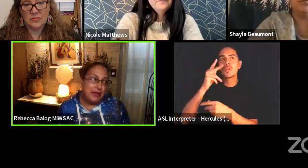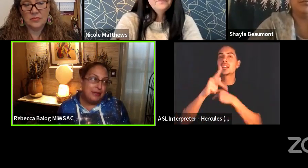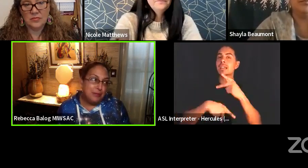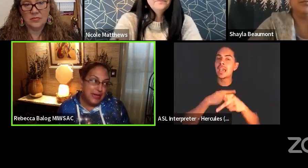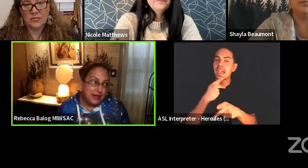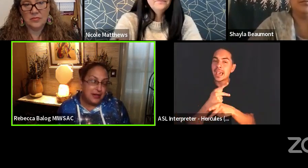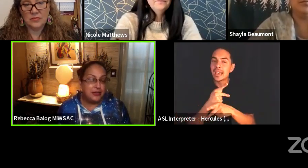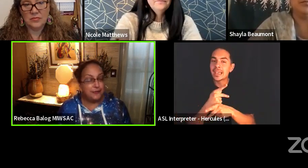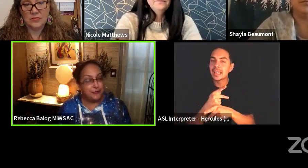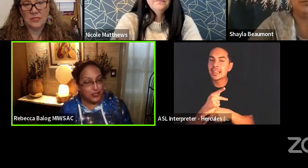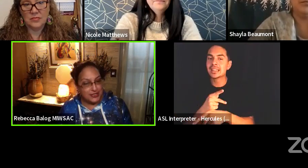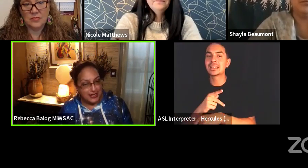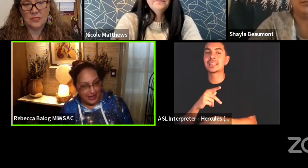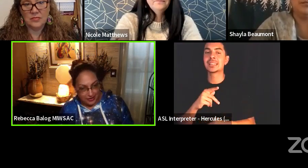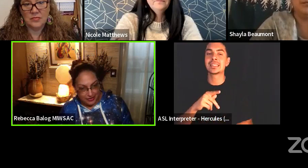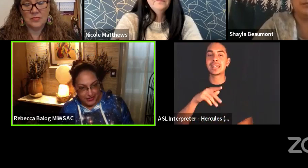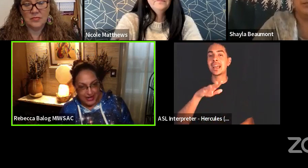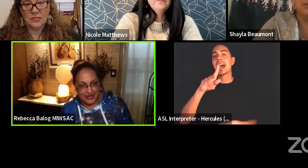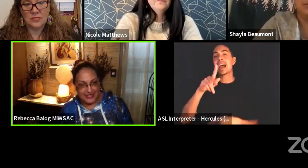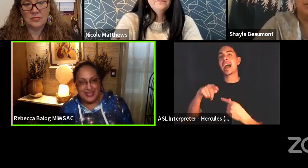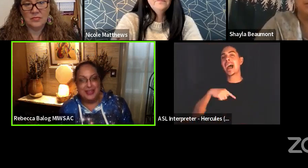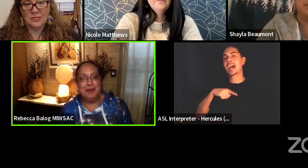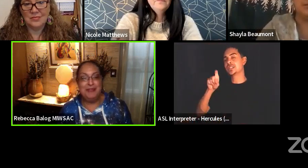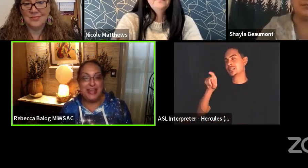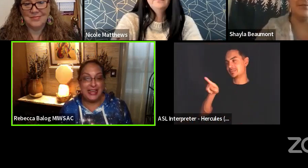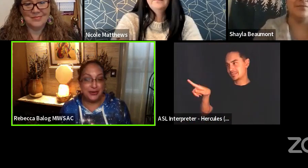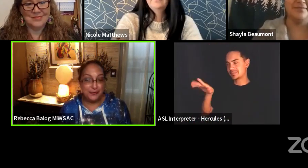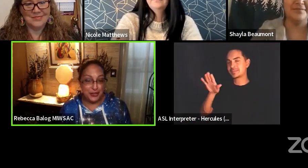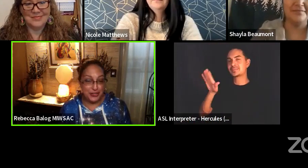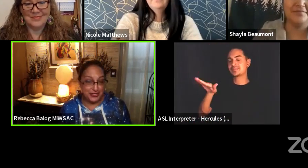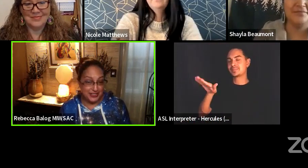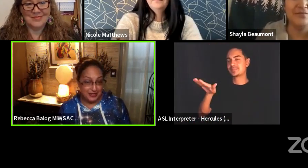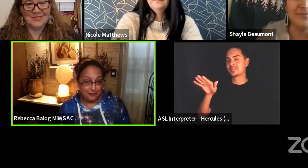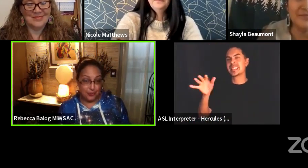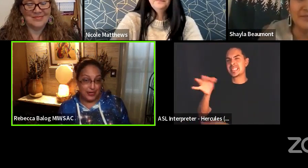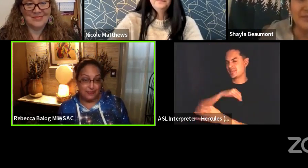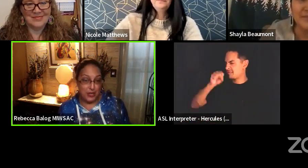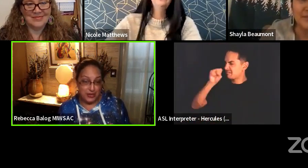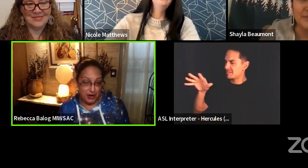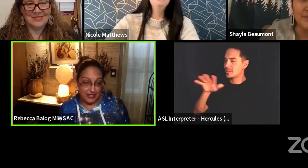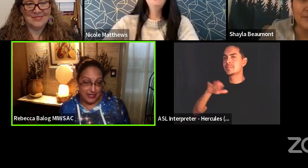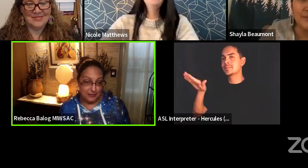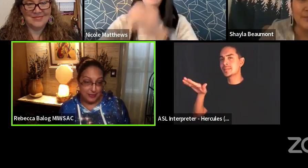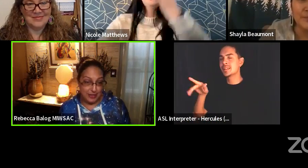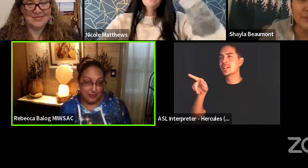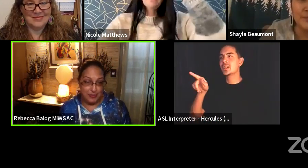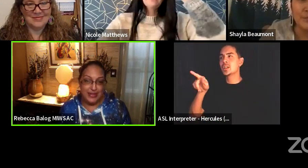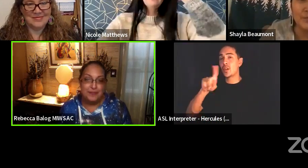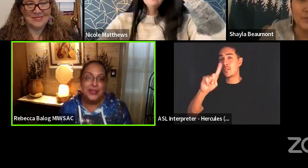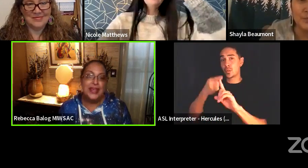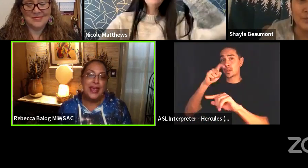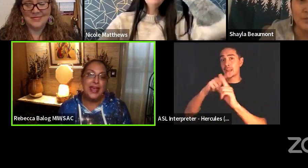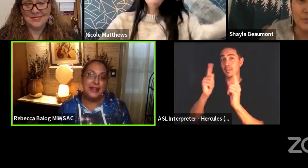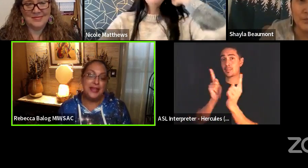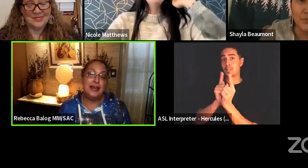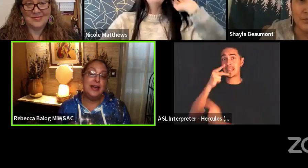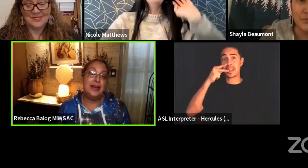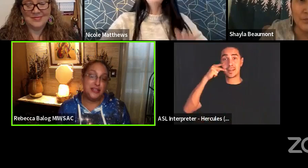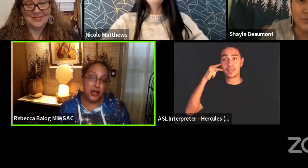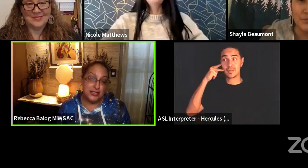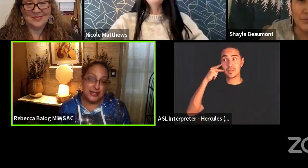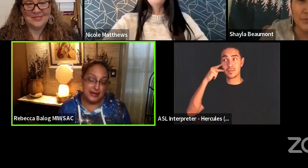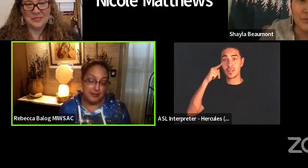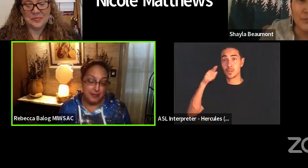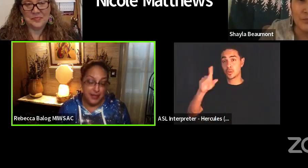shouldn't maybe meet your first Native and ask them if they get their first free 40 grand a year from the government. And like,